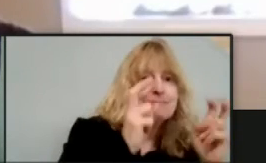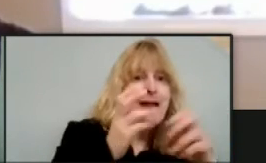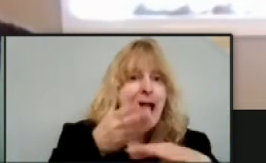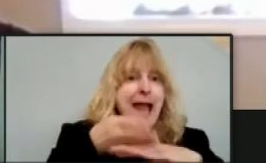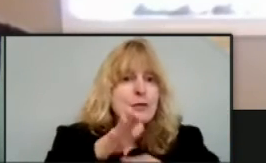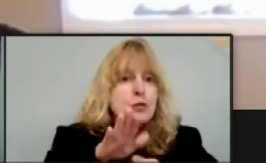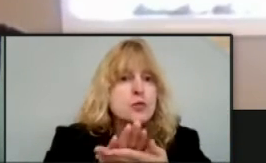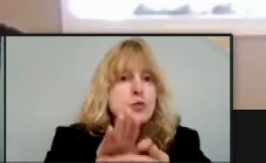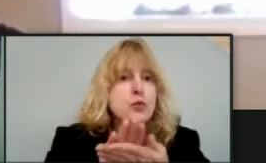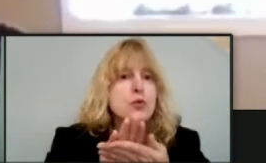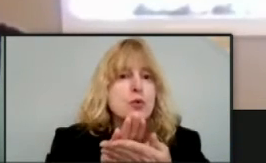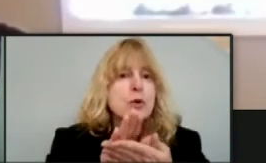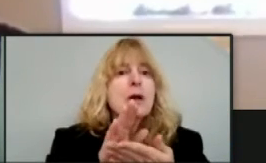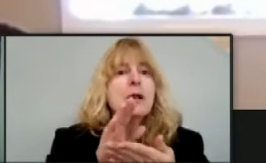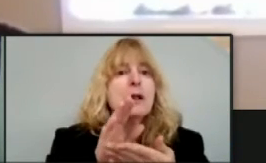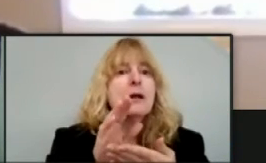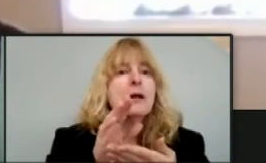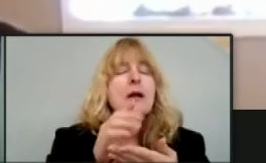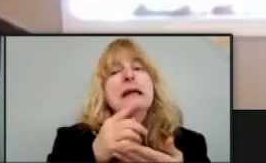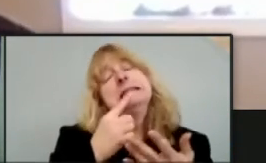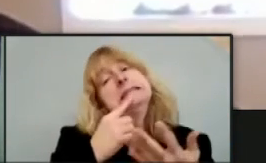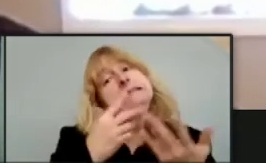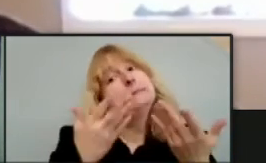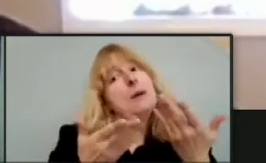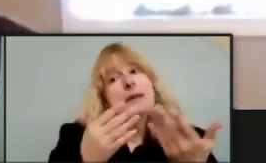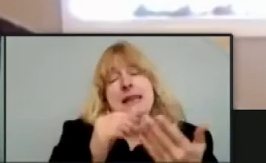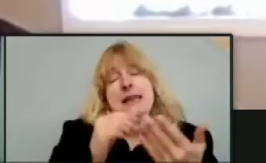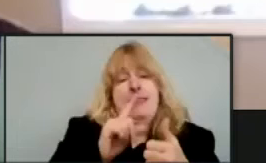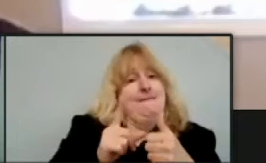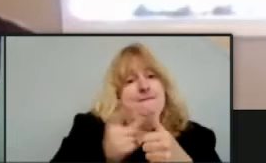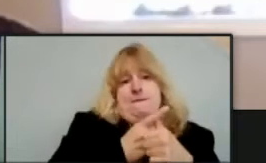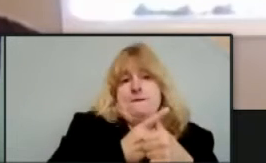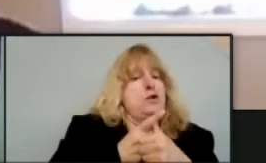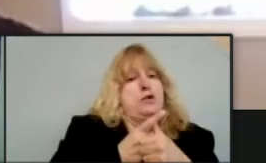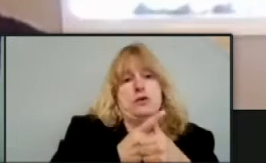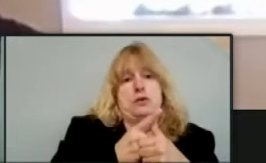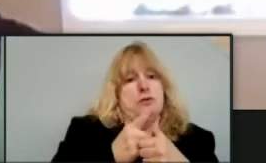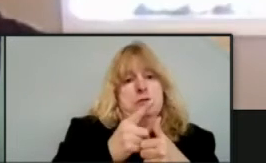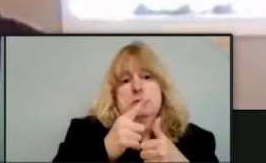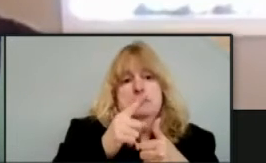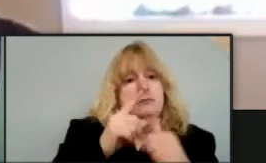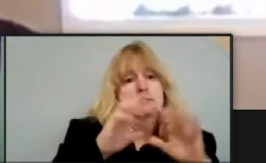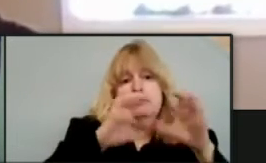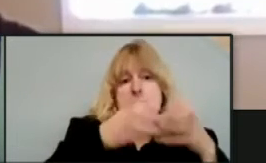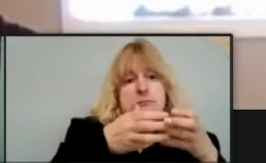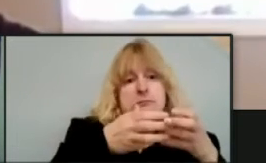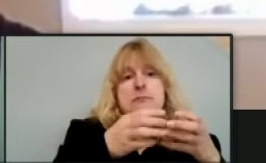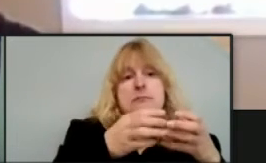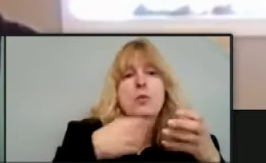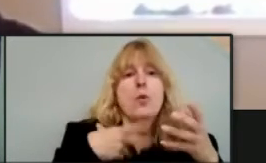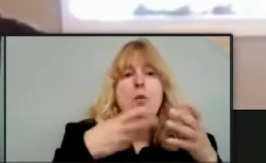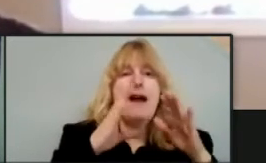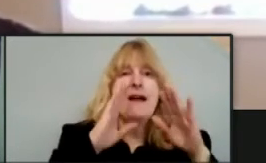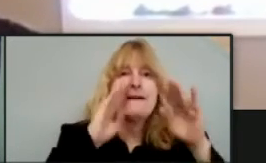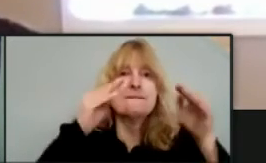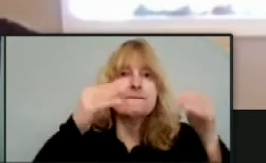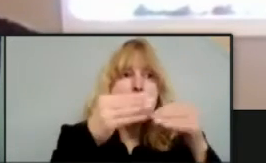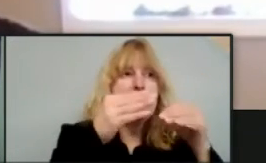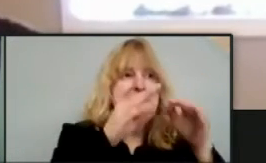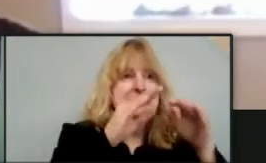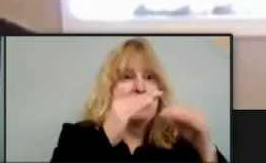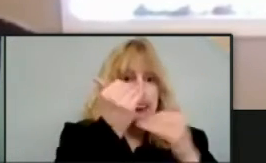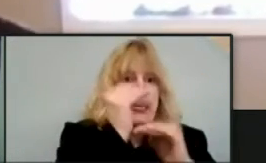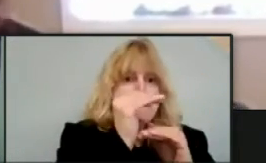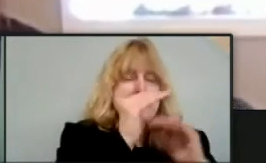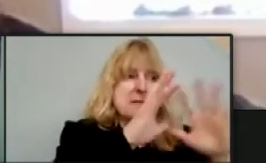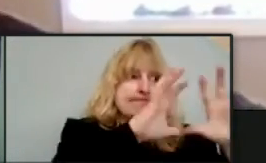this first rollout. We really want to focus it with a limited amount to certain individuals.